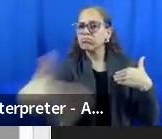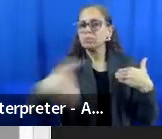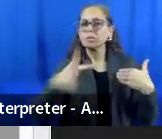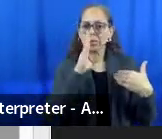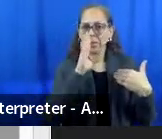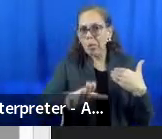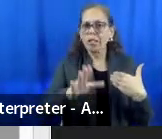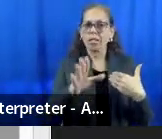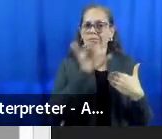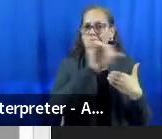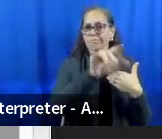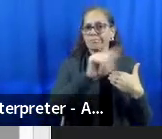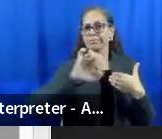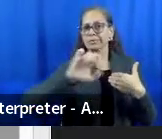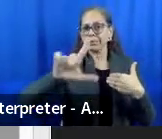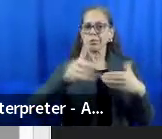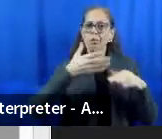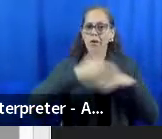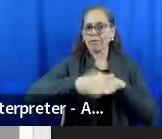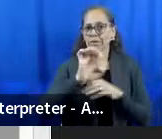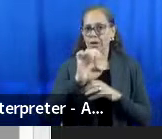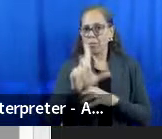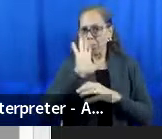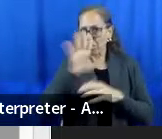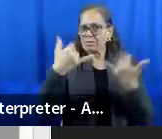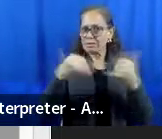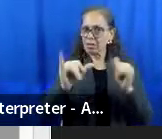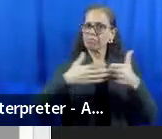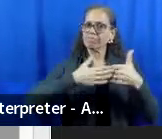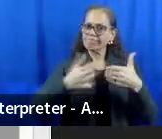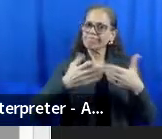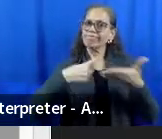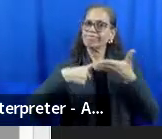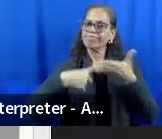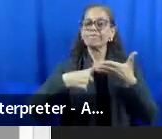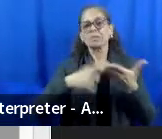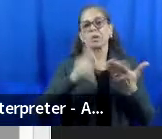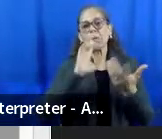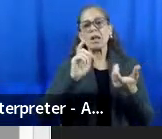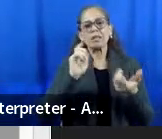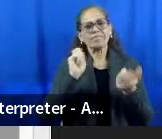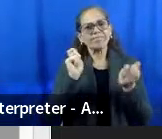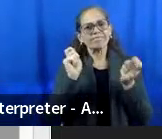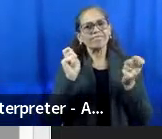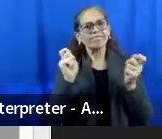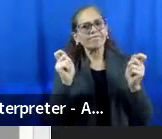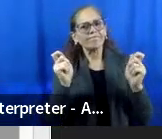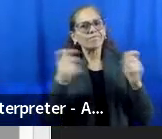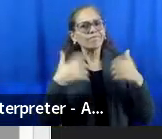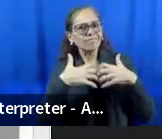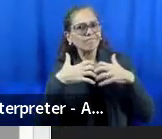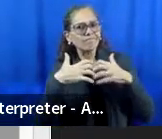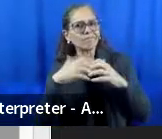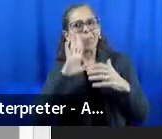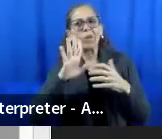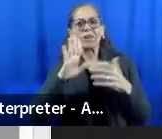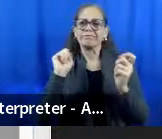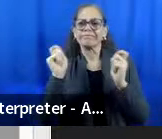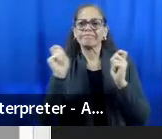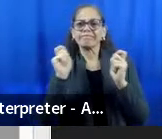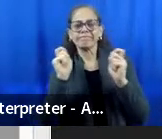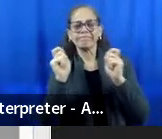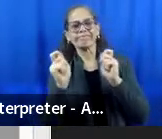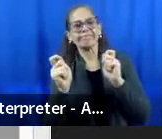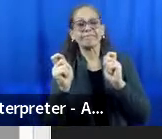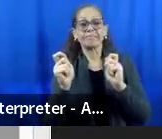about the tool after it's launched in April. The tool is going to continue to evolve after the launch, and we see